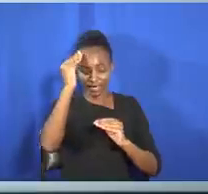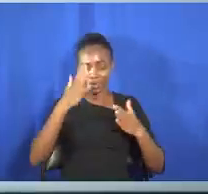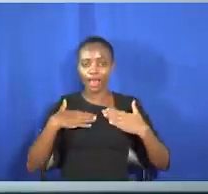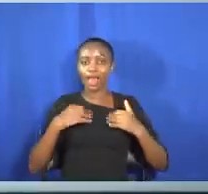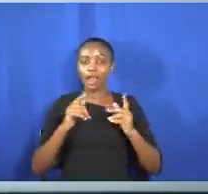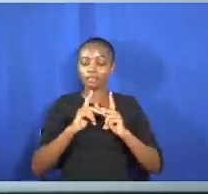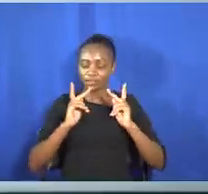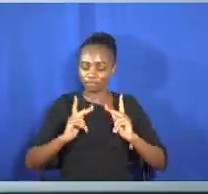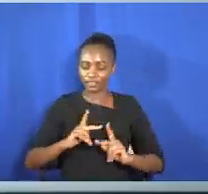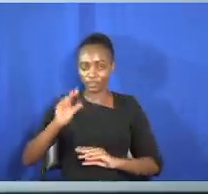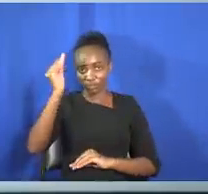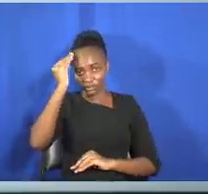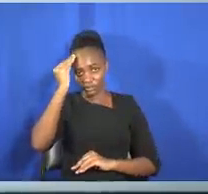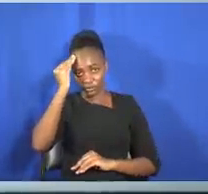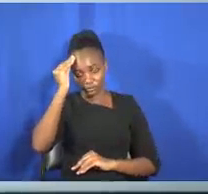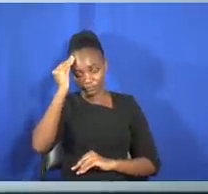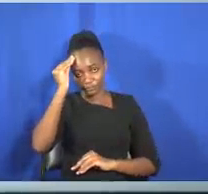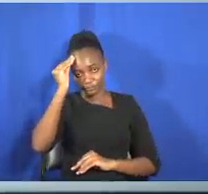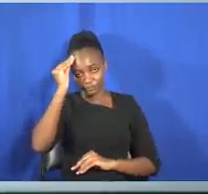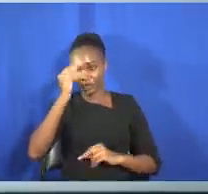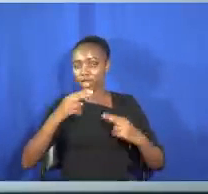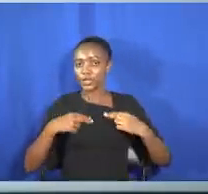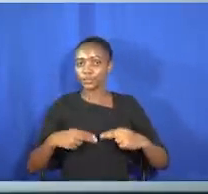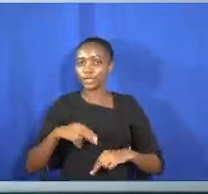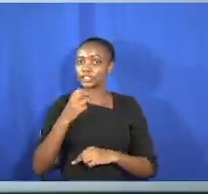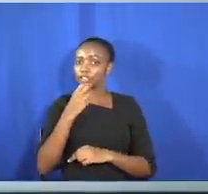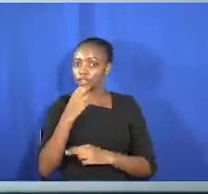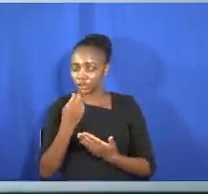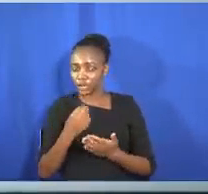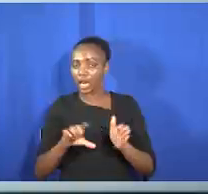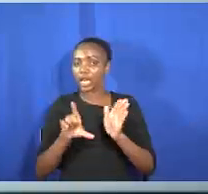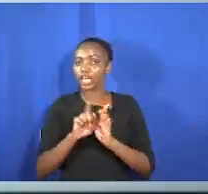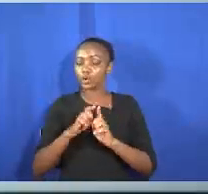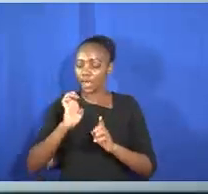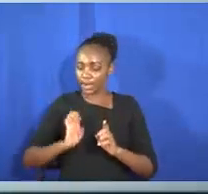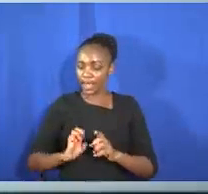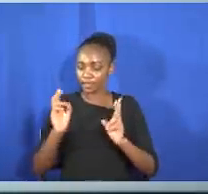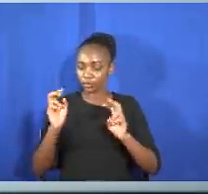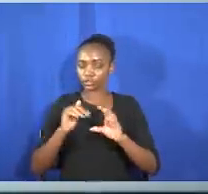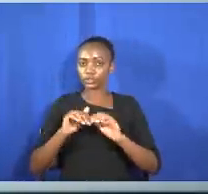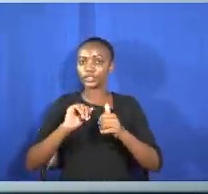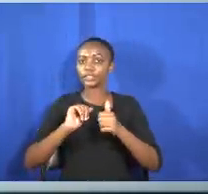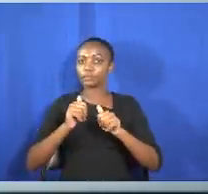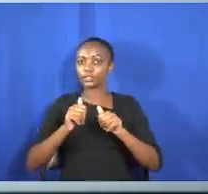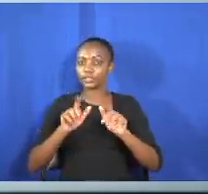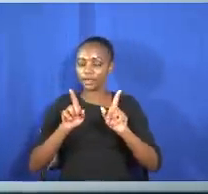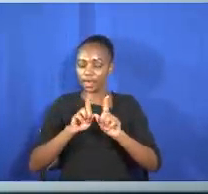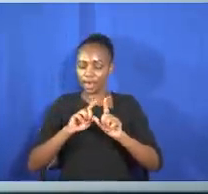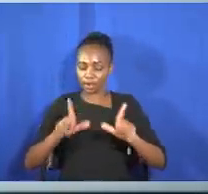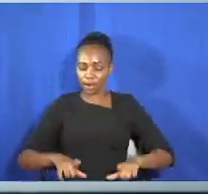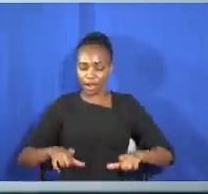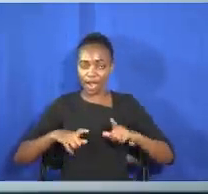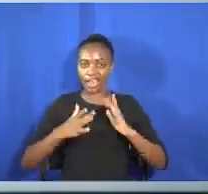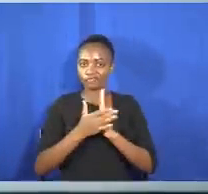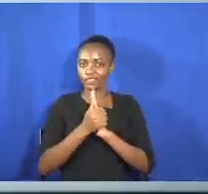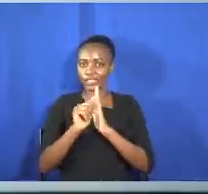health and physical education, human physiology and nutrition, legal and ethical issues in sports, life